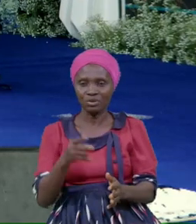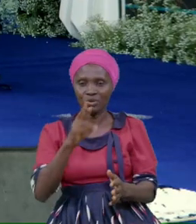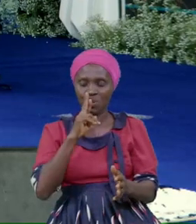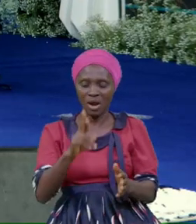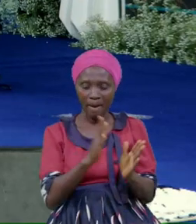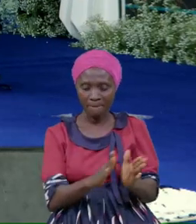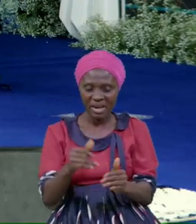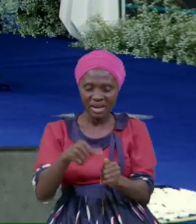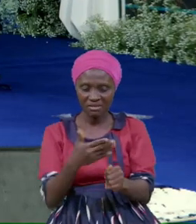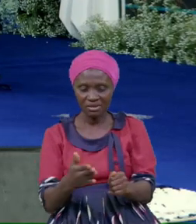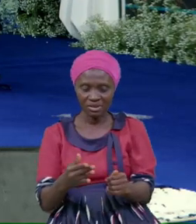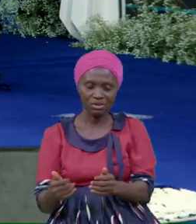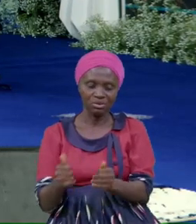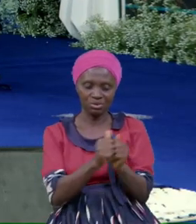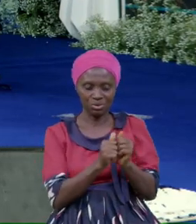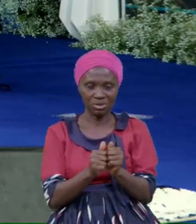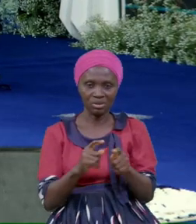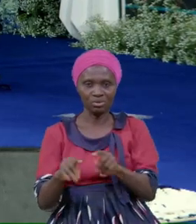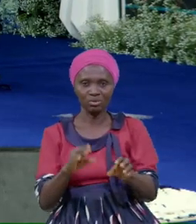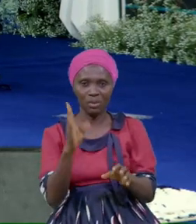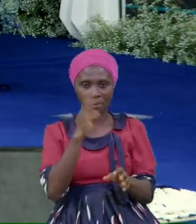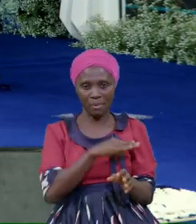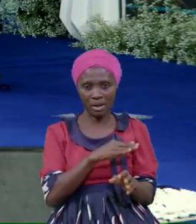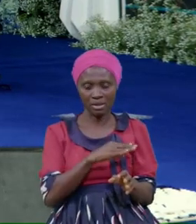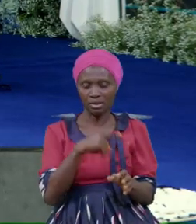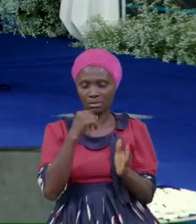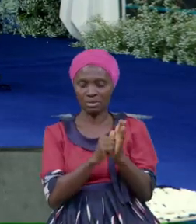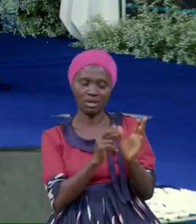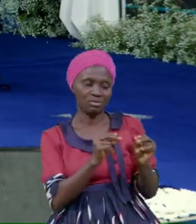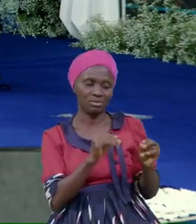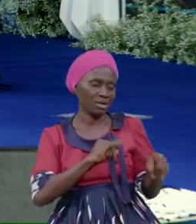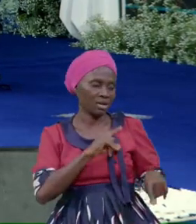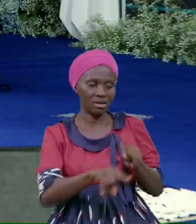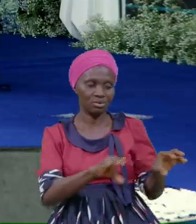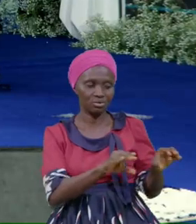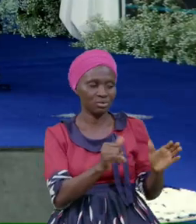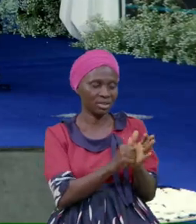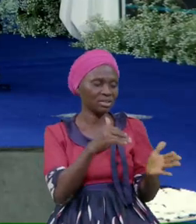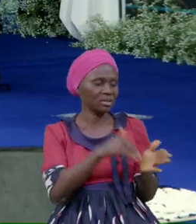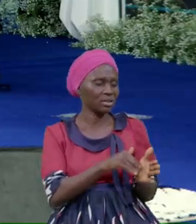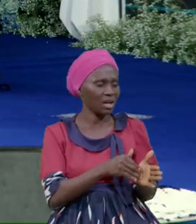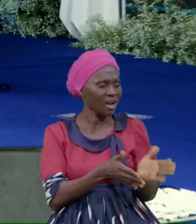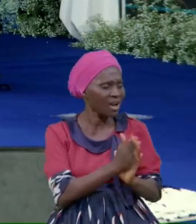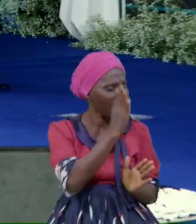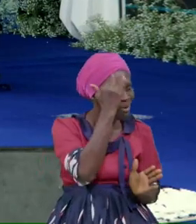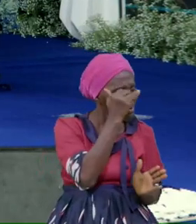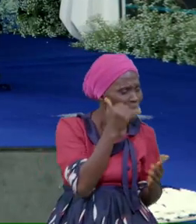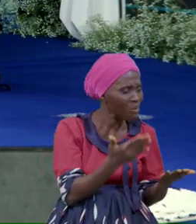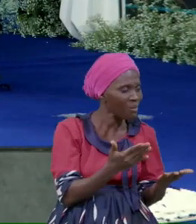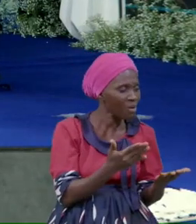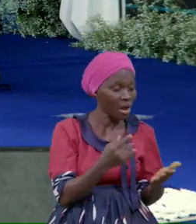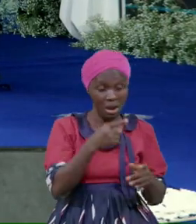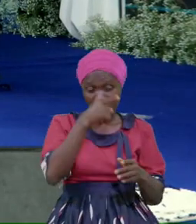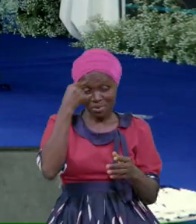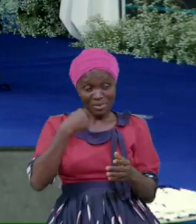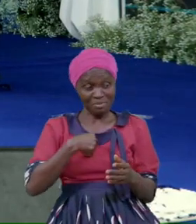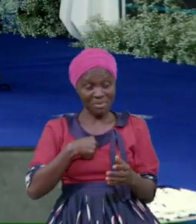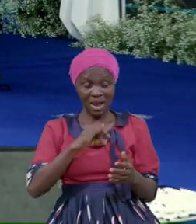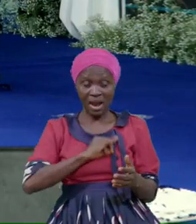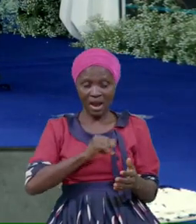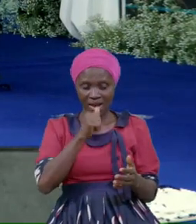yes. I cannot do that. Why? Because I'm peculiar. A peculiar child of God. A